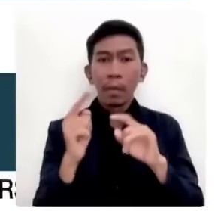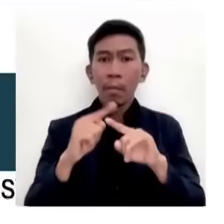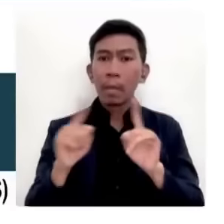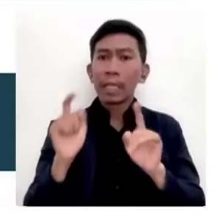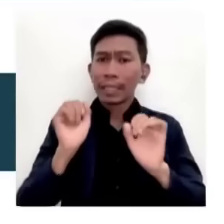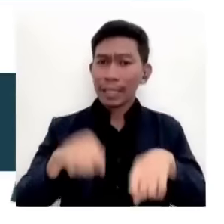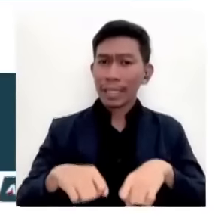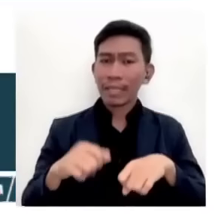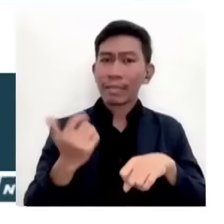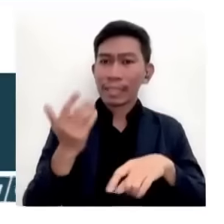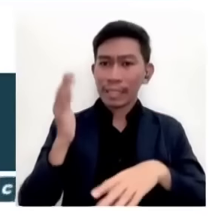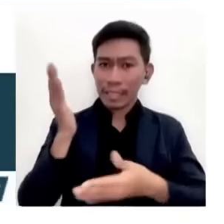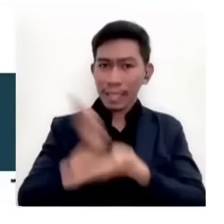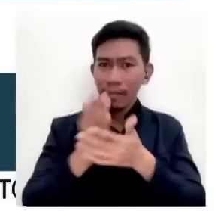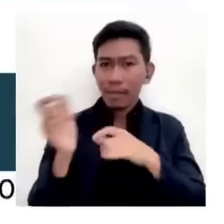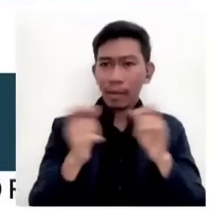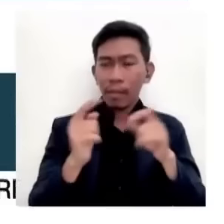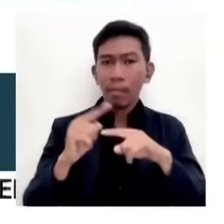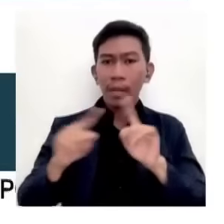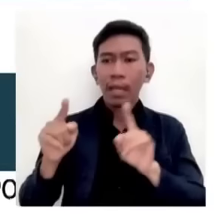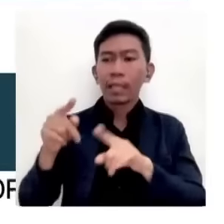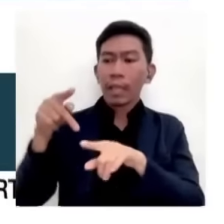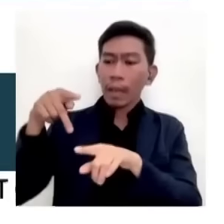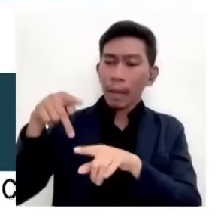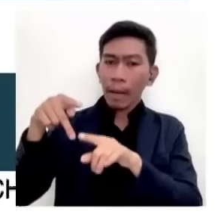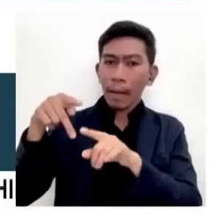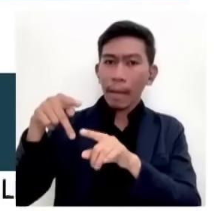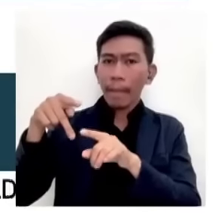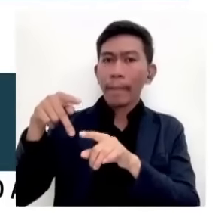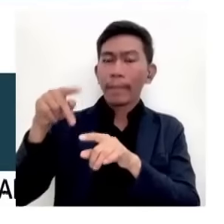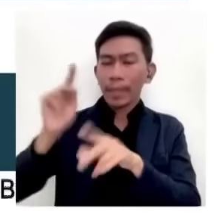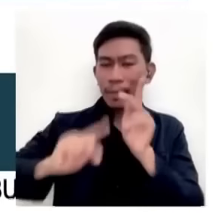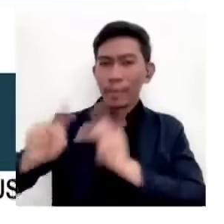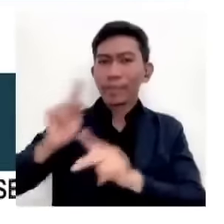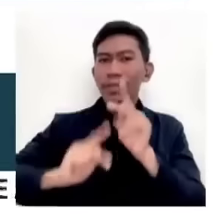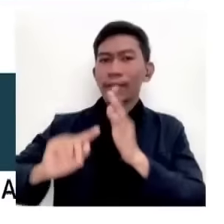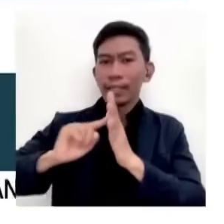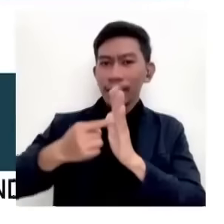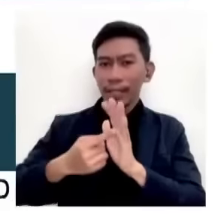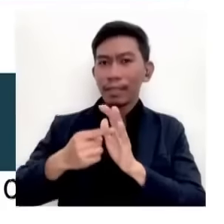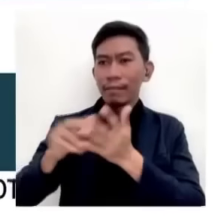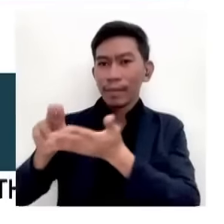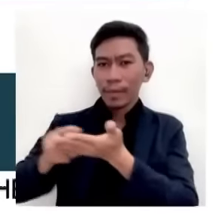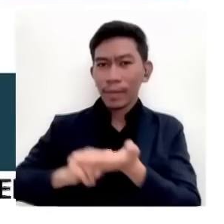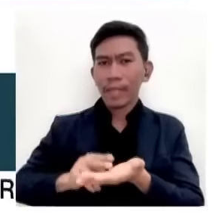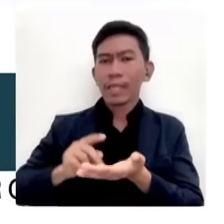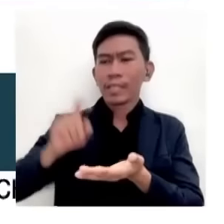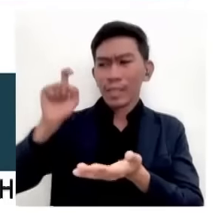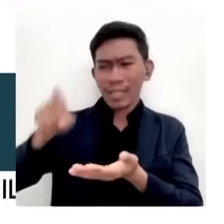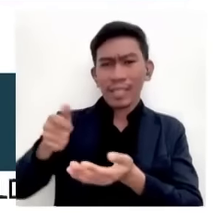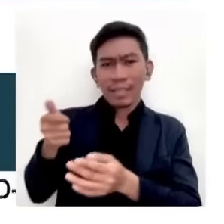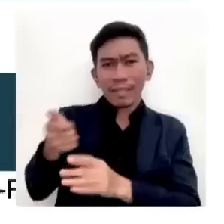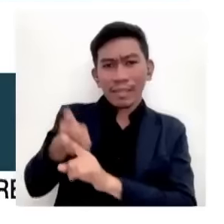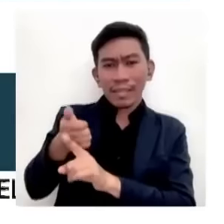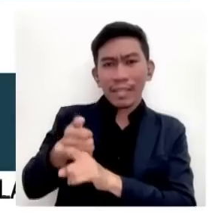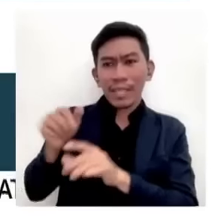this PI, which is not genuine, would be put on hold or they put a stop to this. Because,